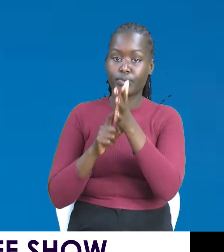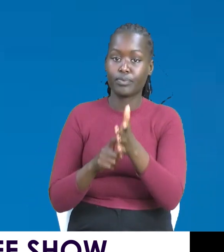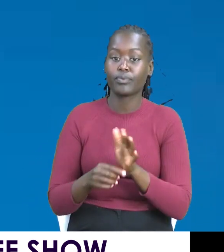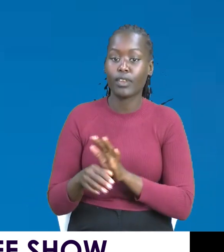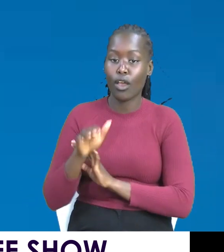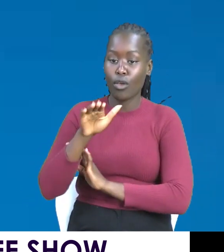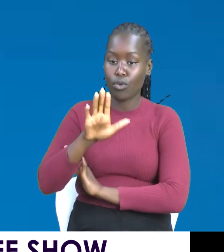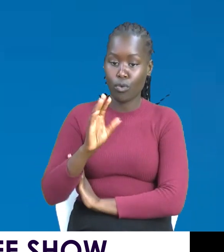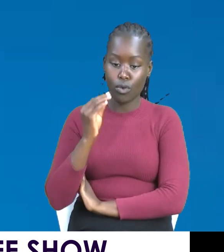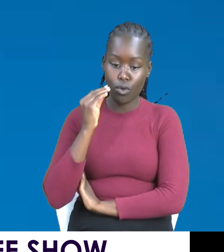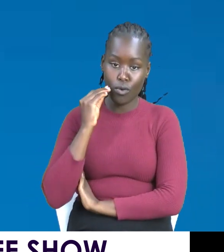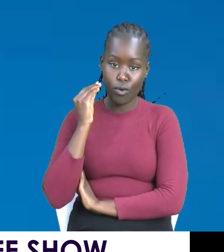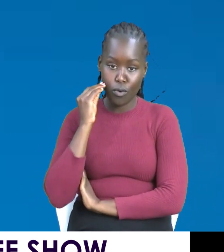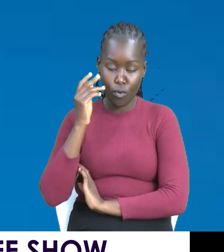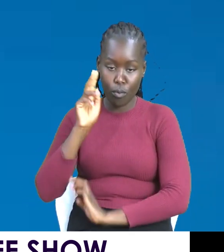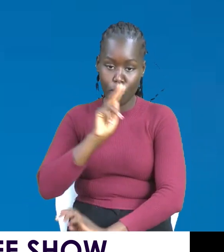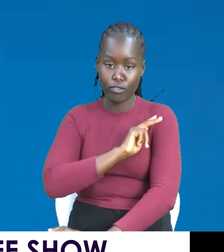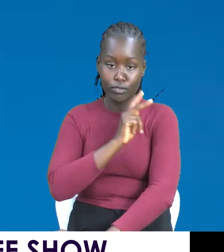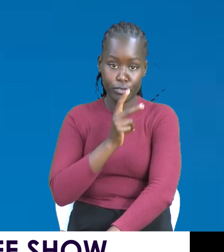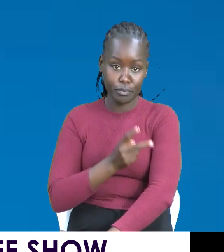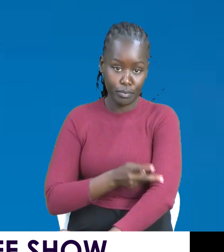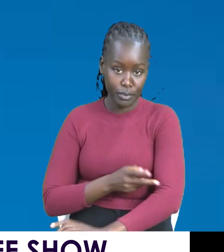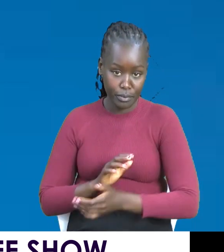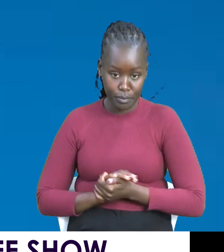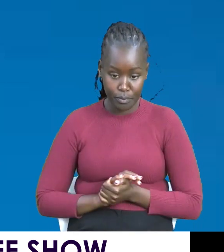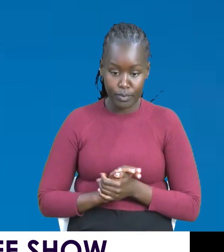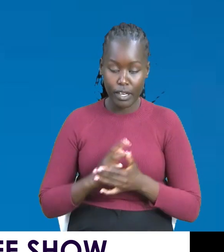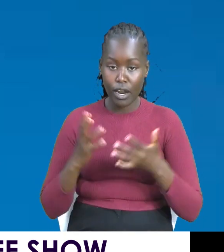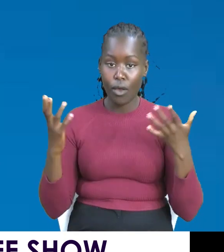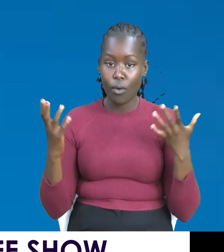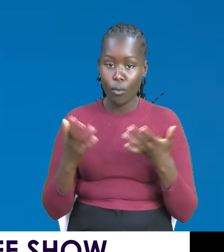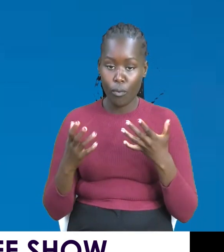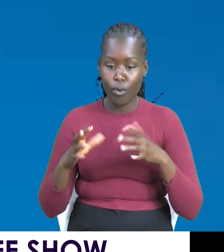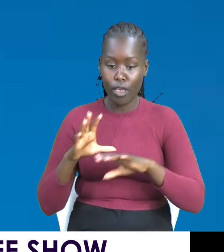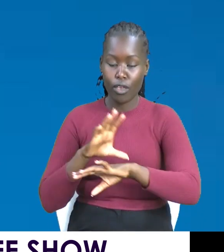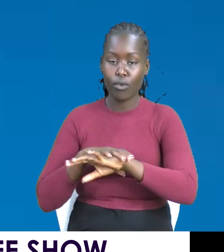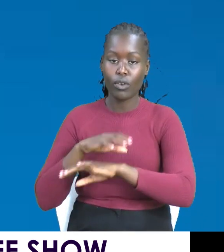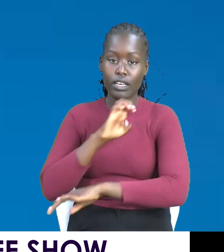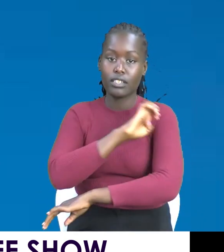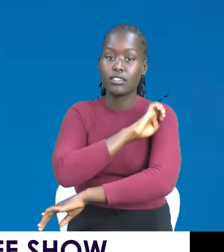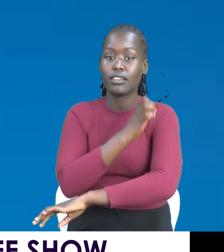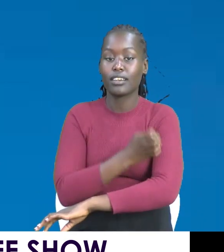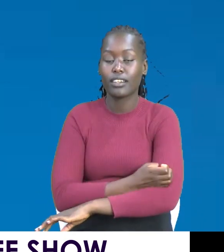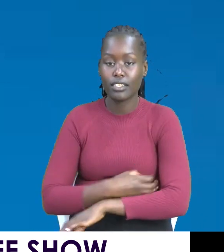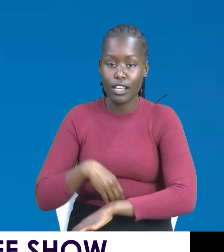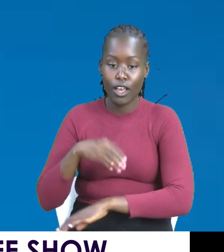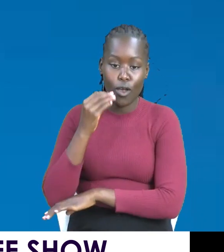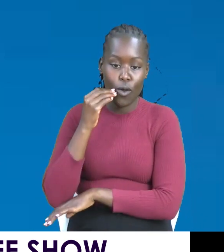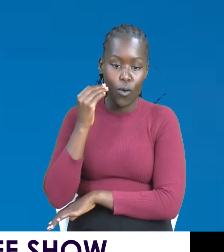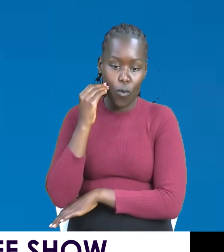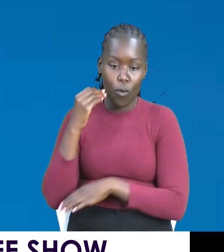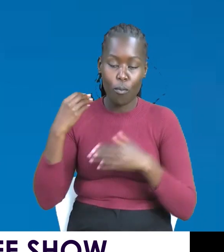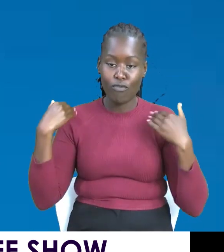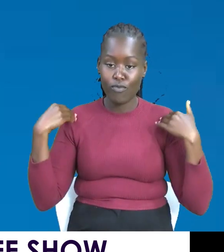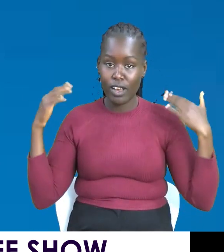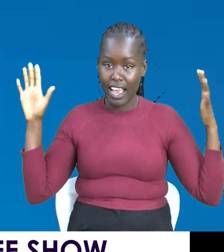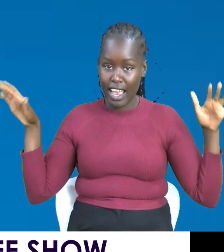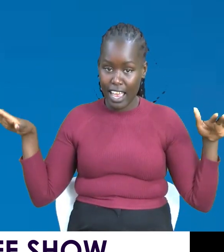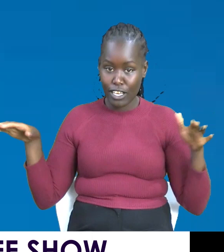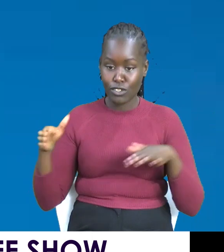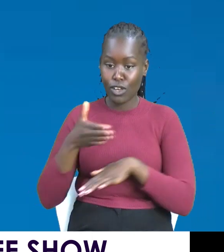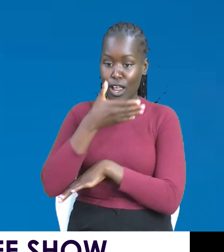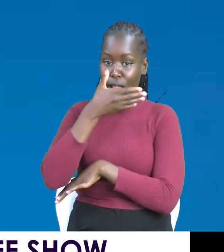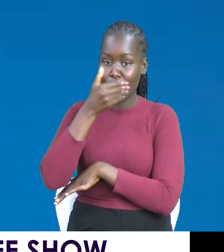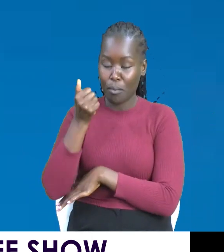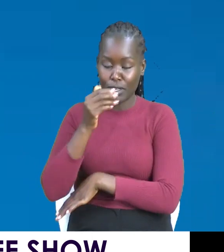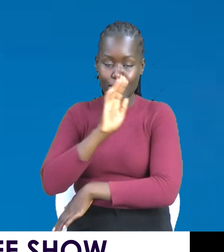your home of power. This is where you energize. This is the home of angels. This is the base